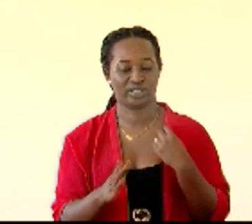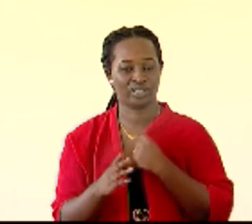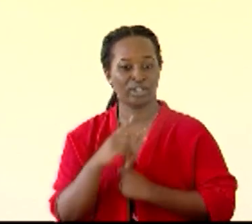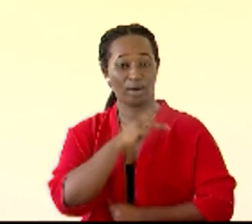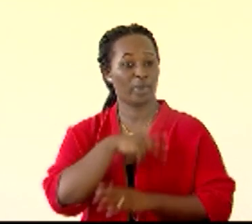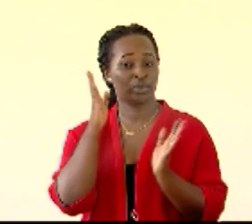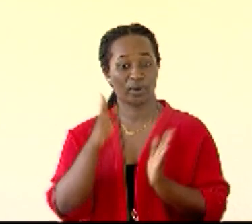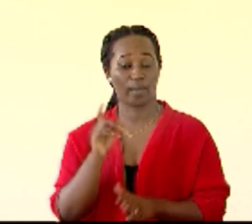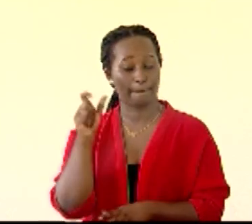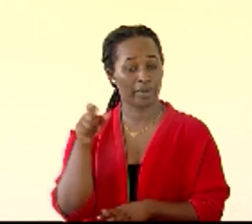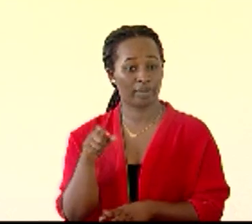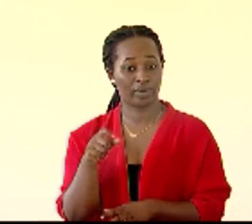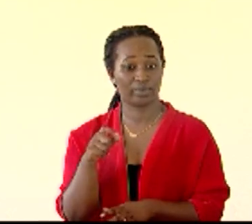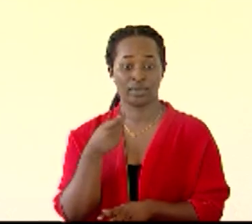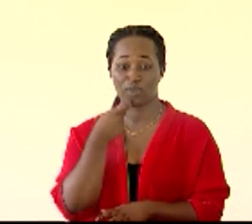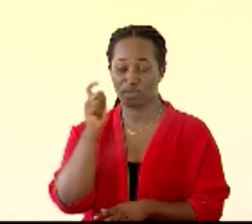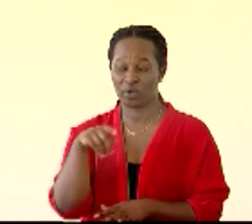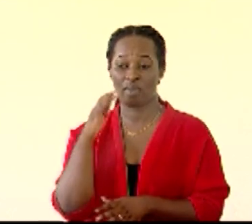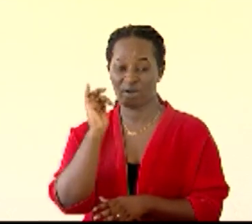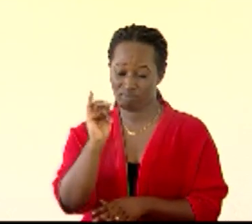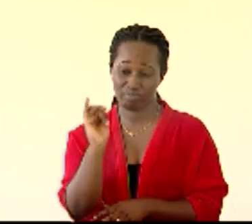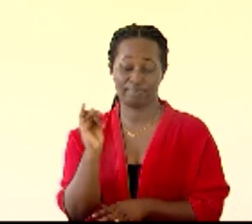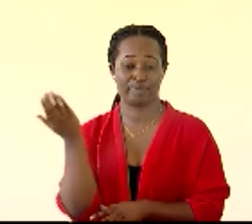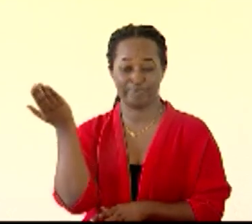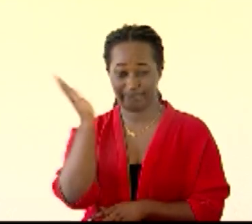going to sit among the guests and that's it. So he'll keep locked here.